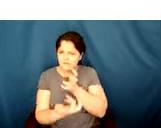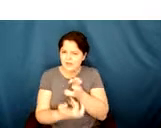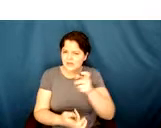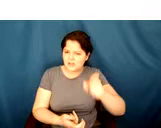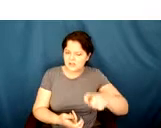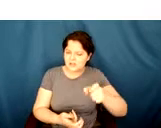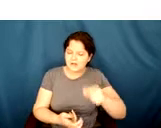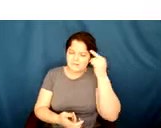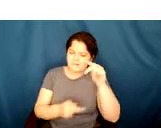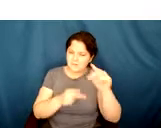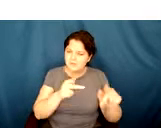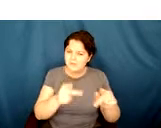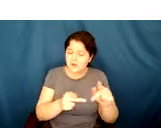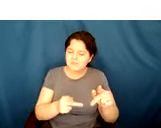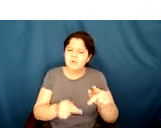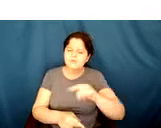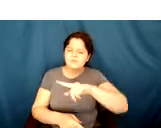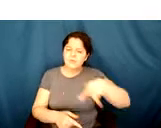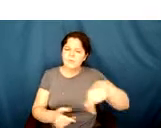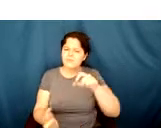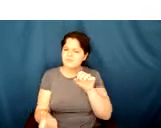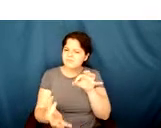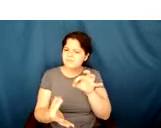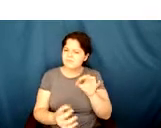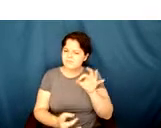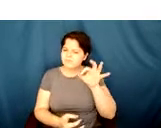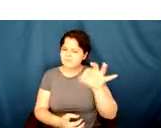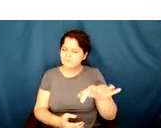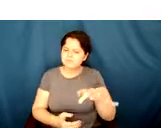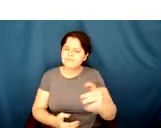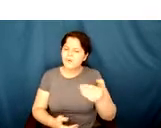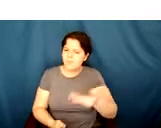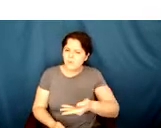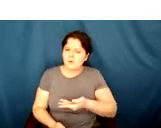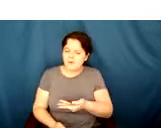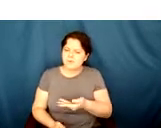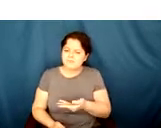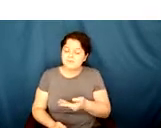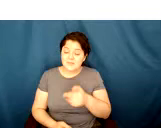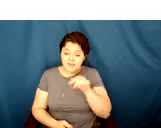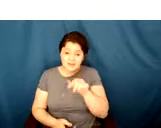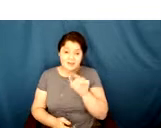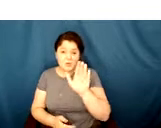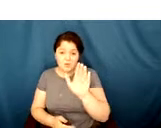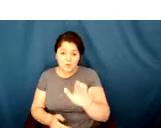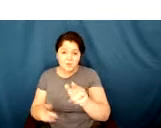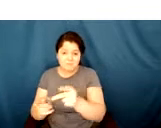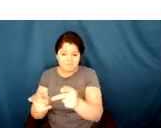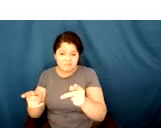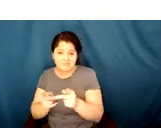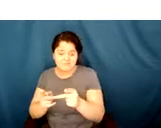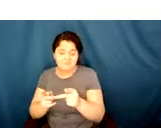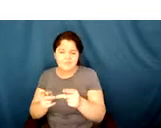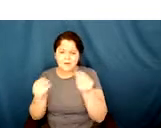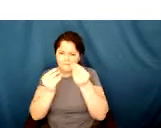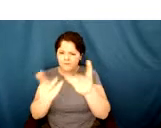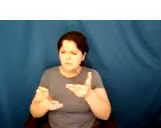We really welcome your input, and this is your station, so please let us know what you'd like to see